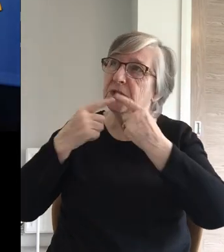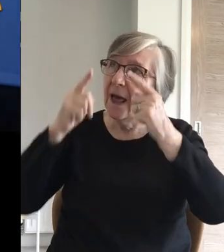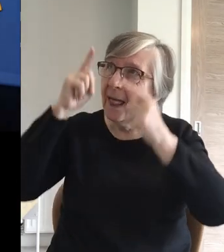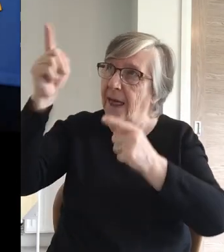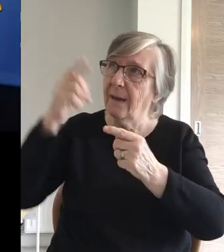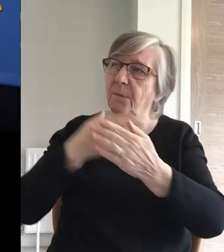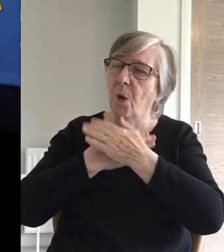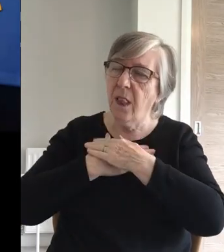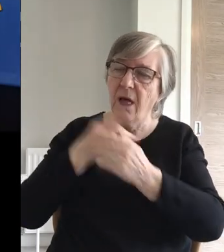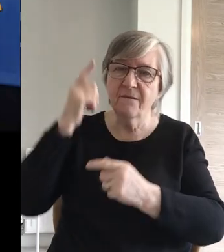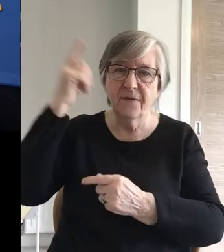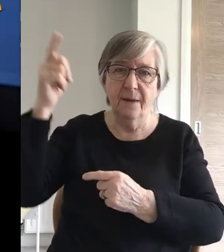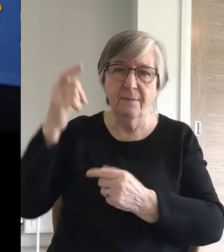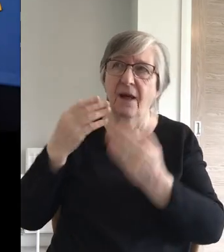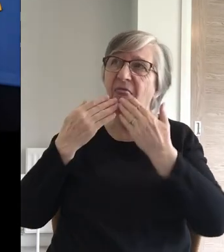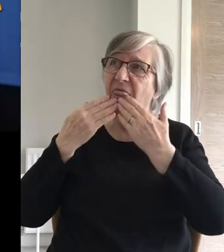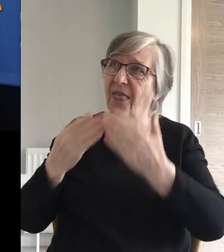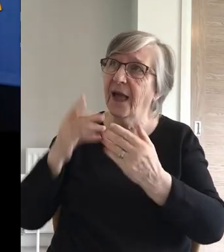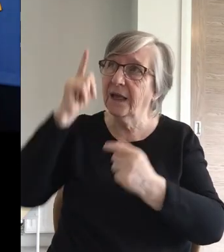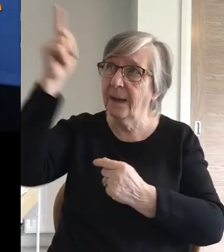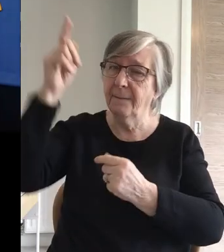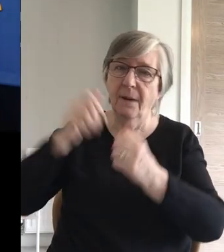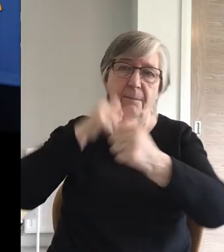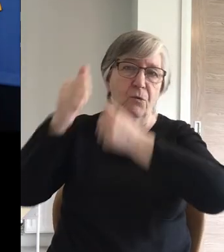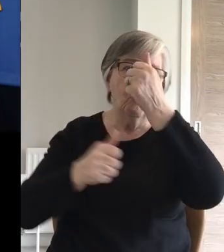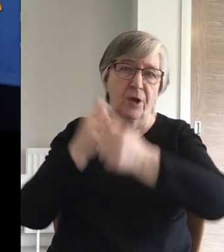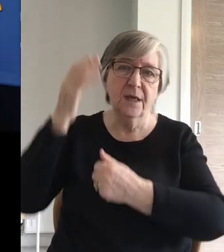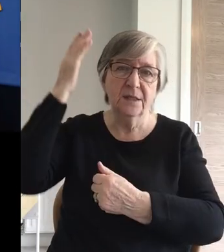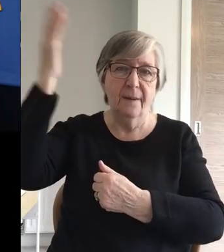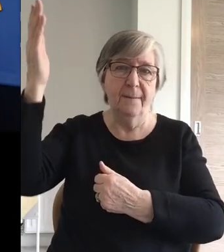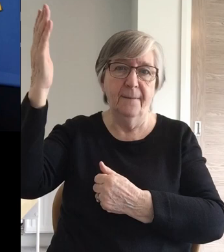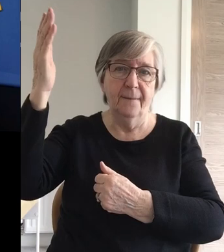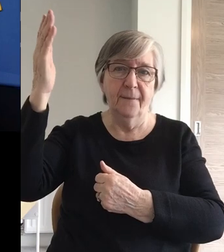love him, give him thanks and praise.